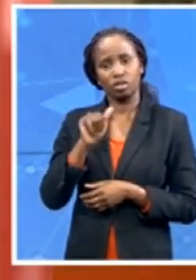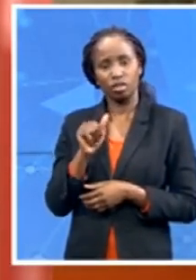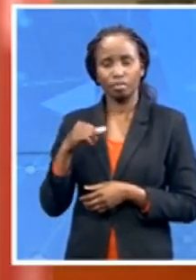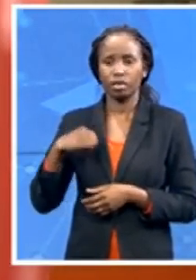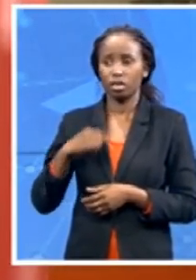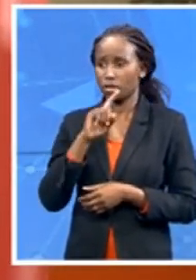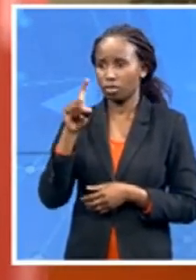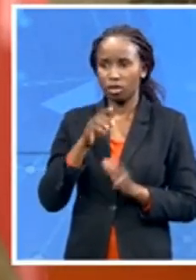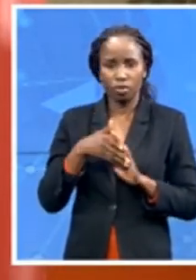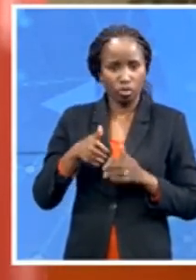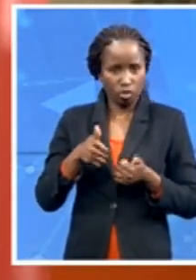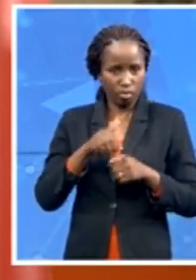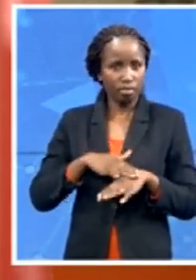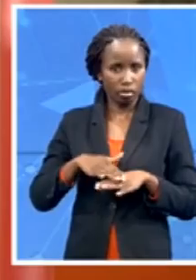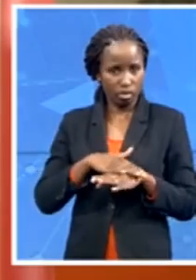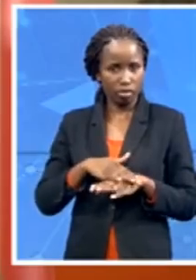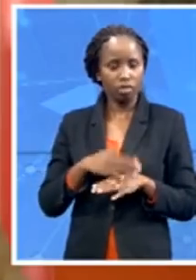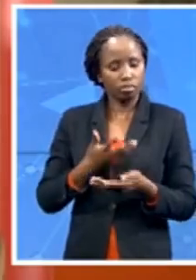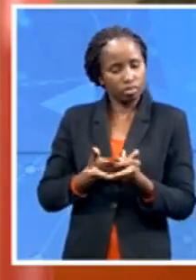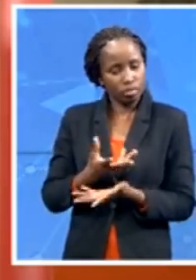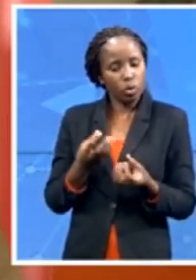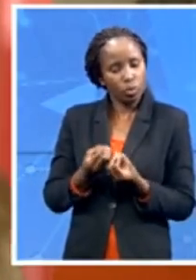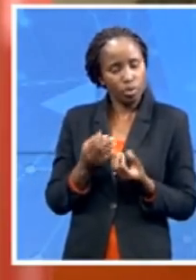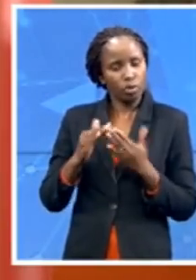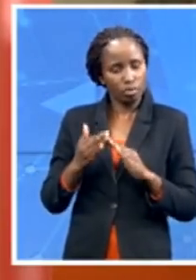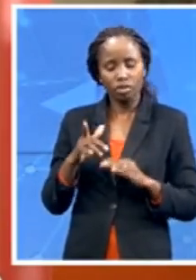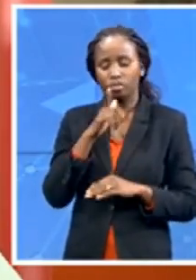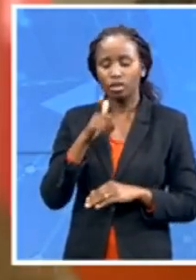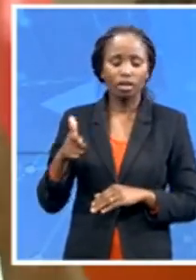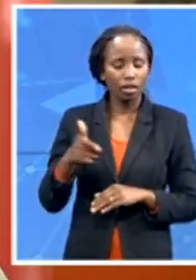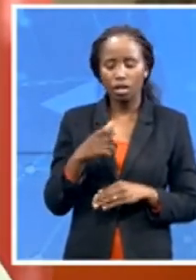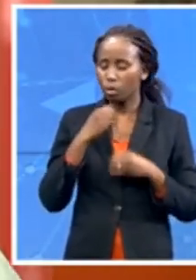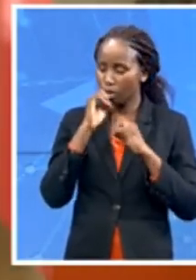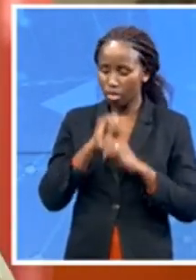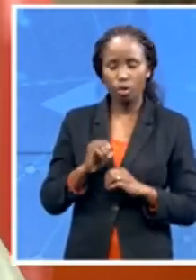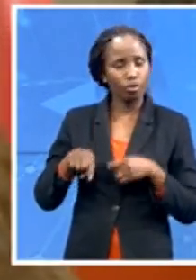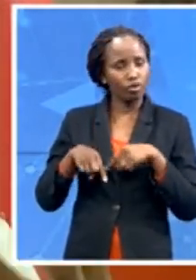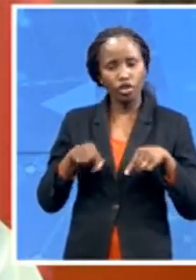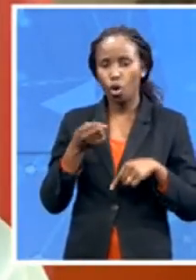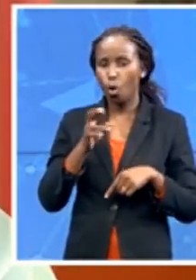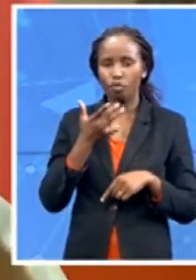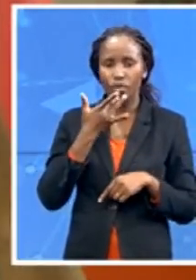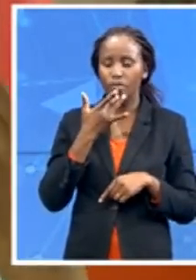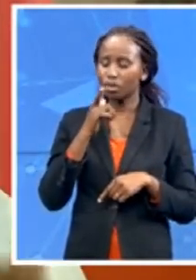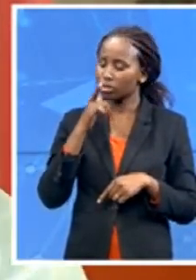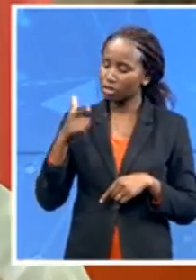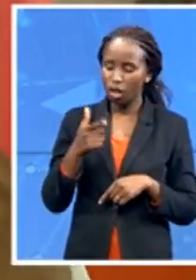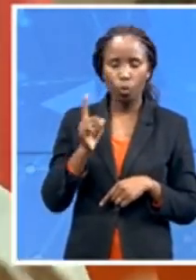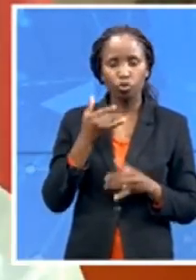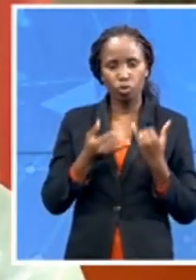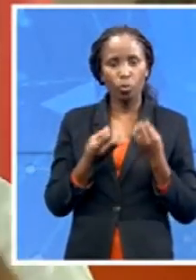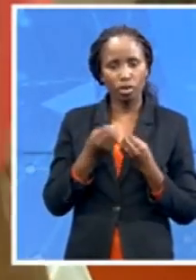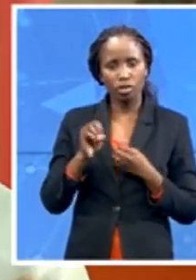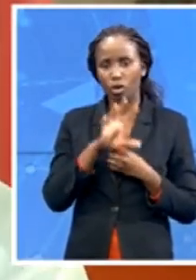communities, sibaxelele without fear or favor what is wrong with South Africa. Ayizusinceda into nice sounding speeches